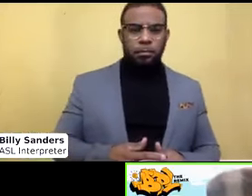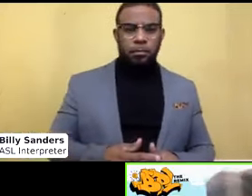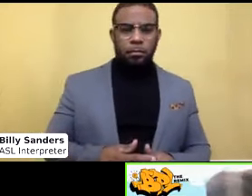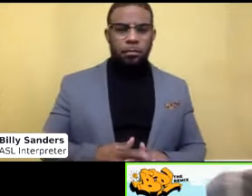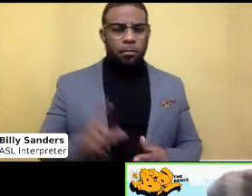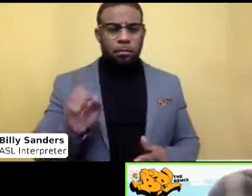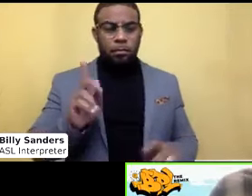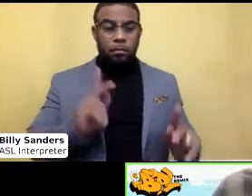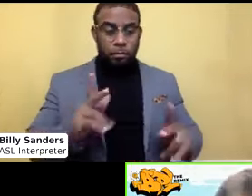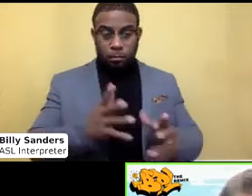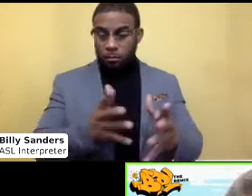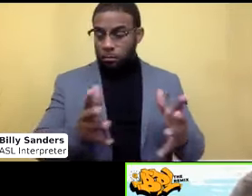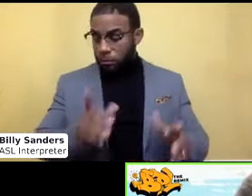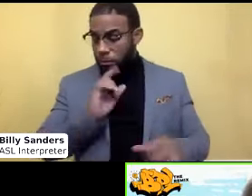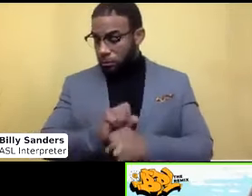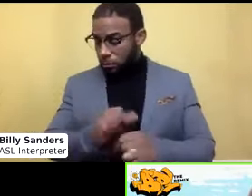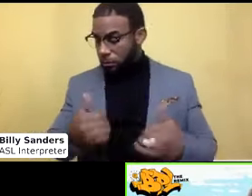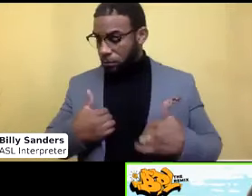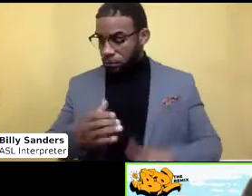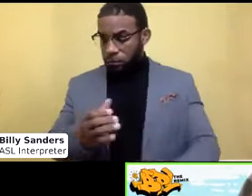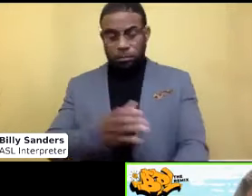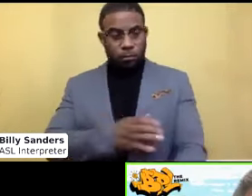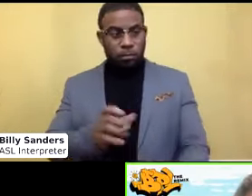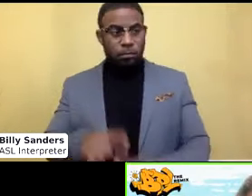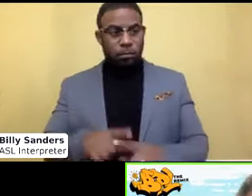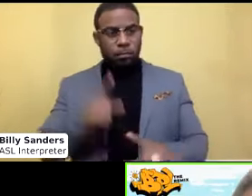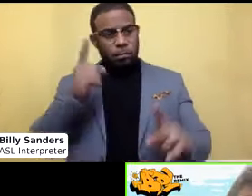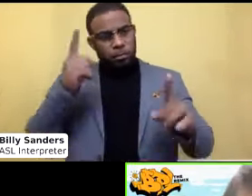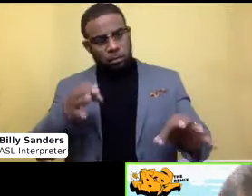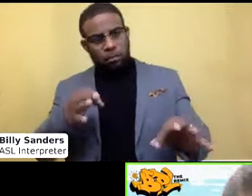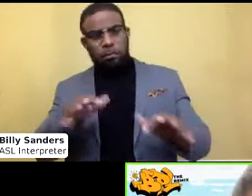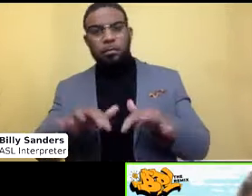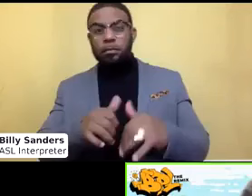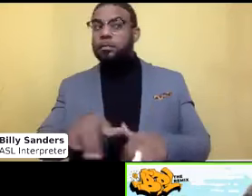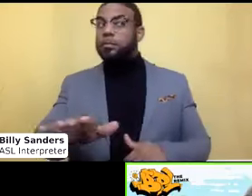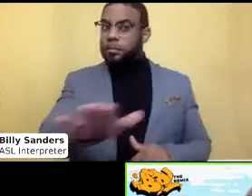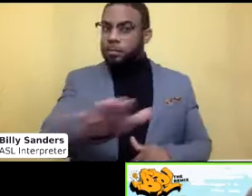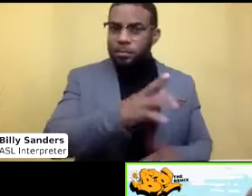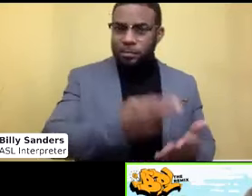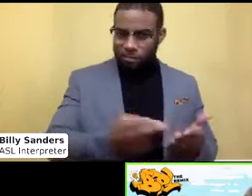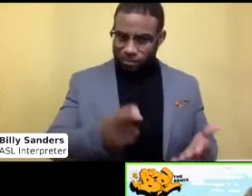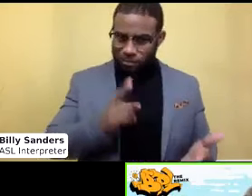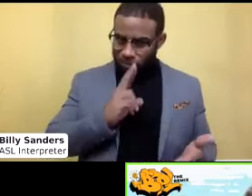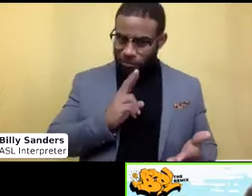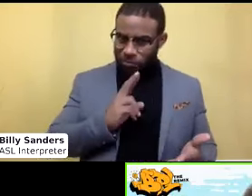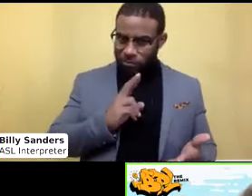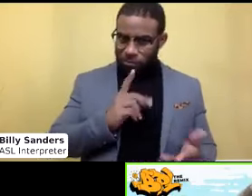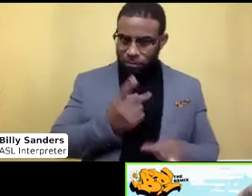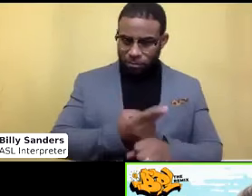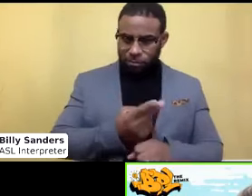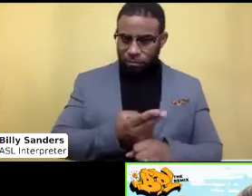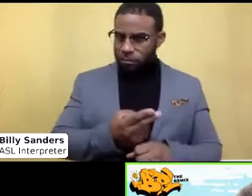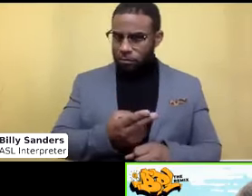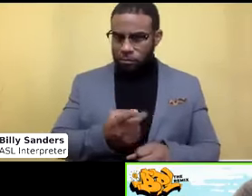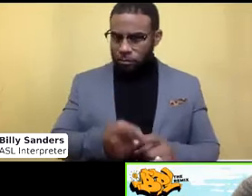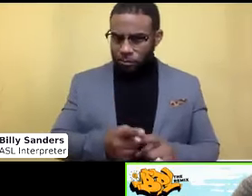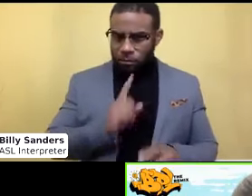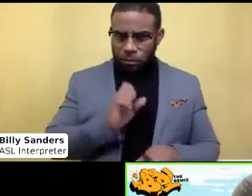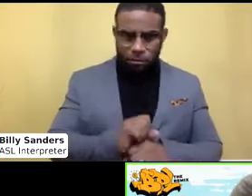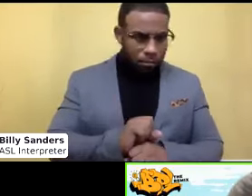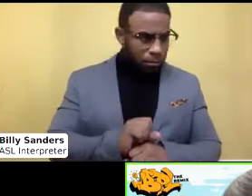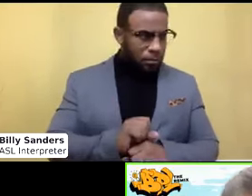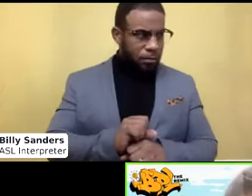the people actually have the power to dictate how their resources are used to